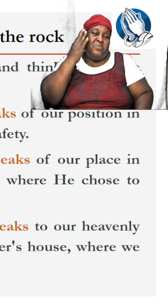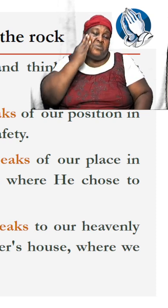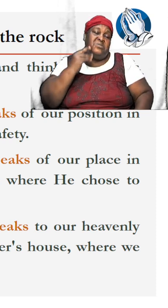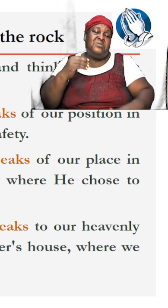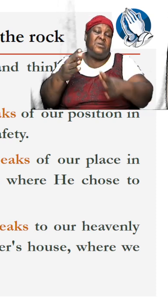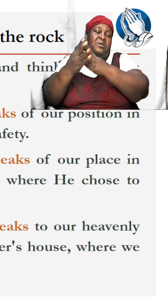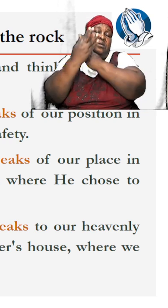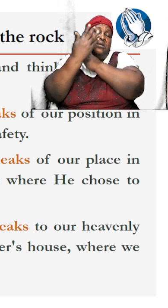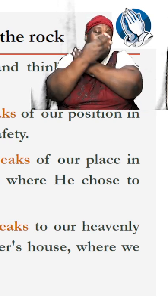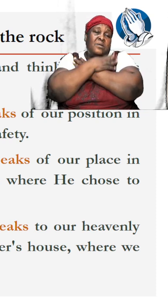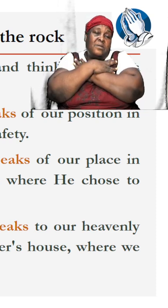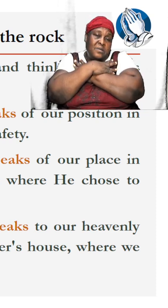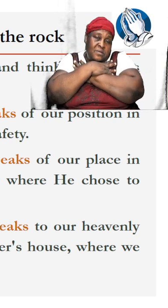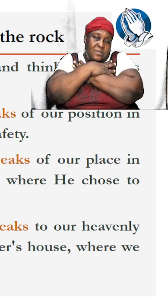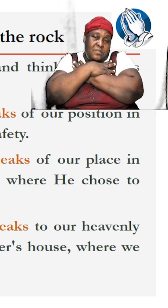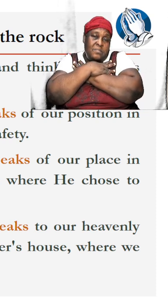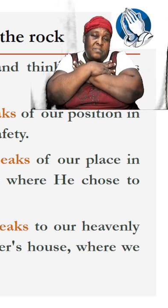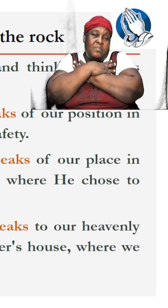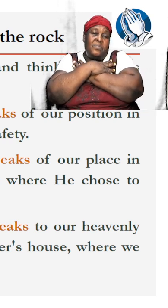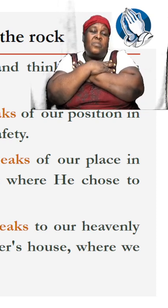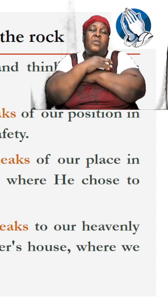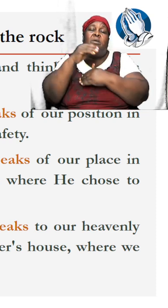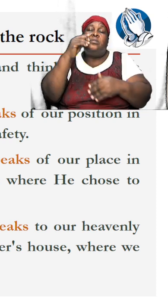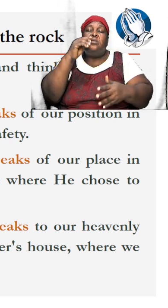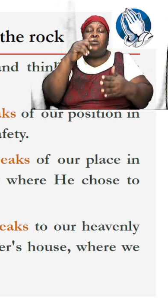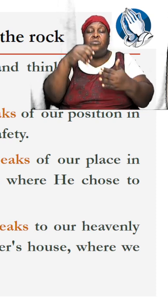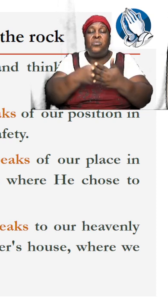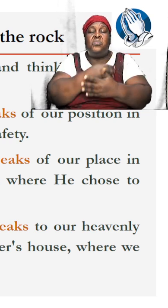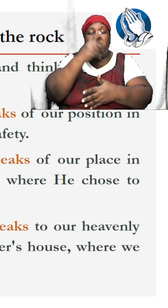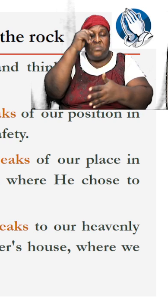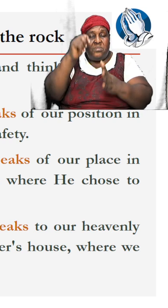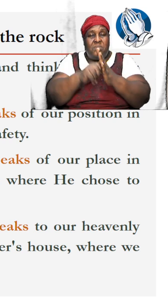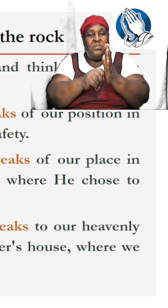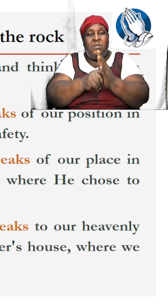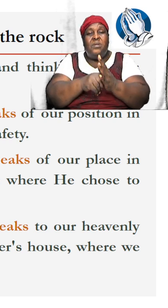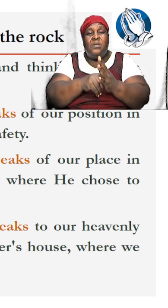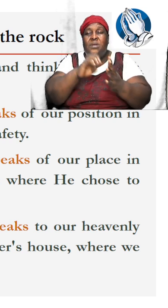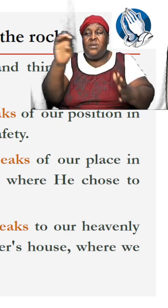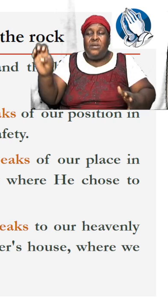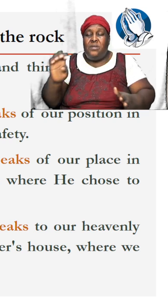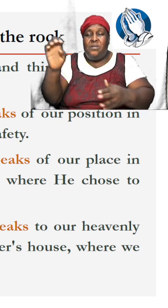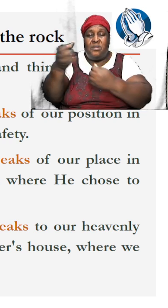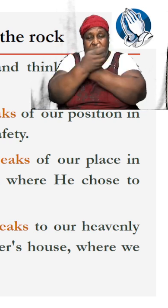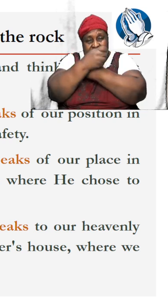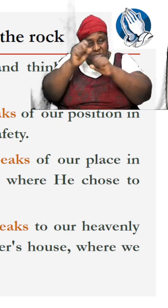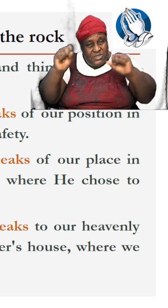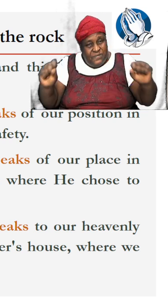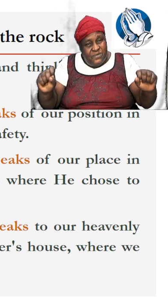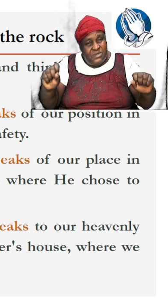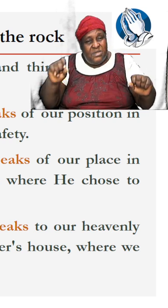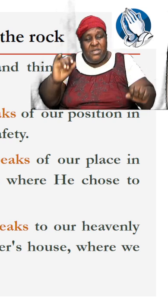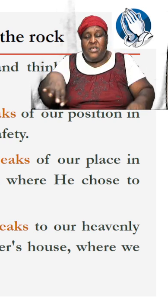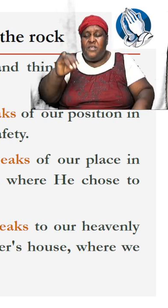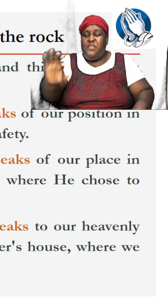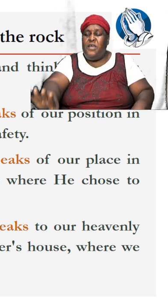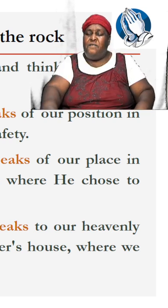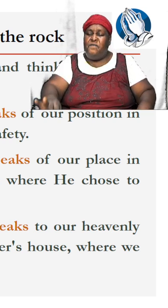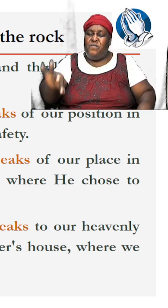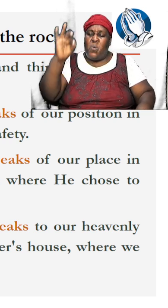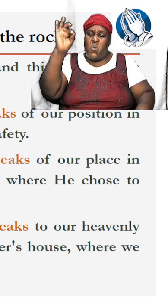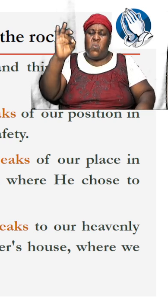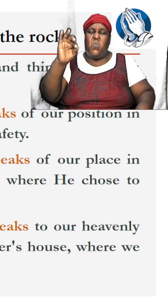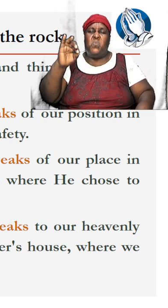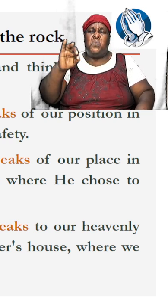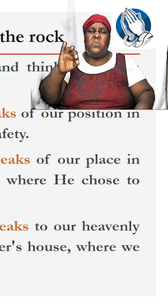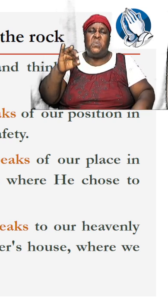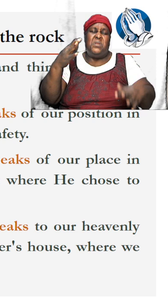rest. The New Testament believer can experience eternal safety that is found in the finished work